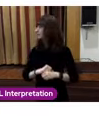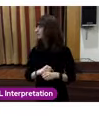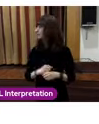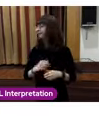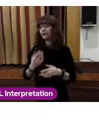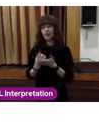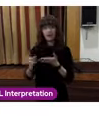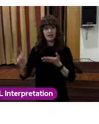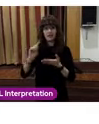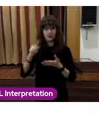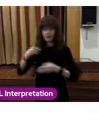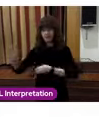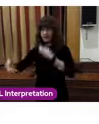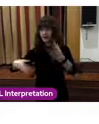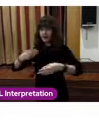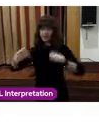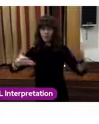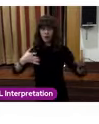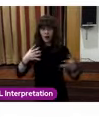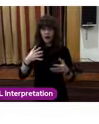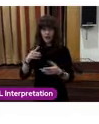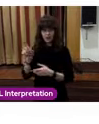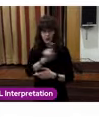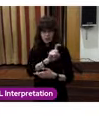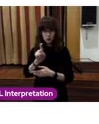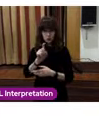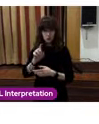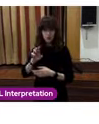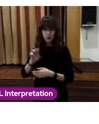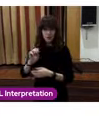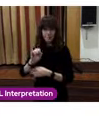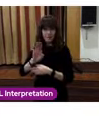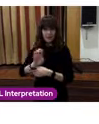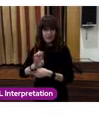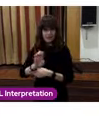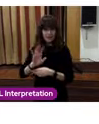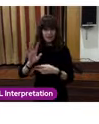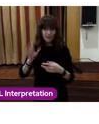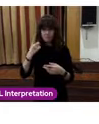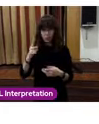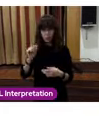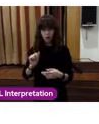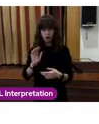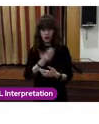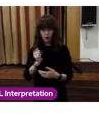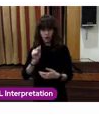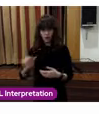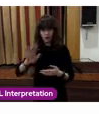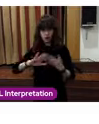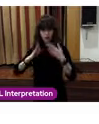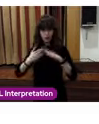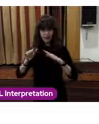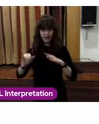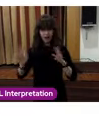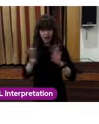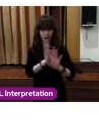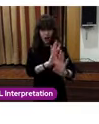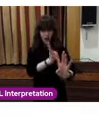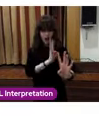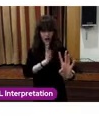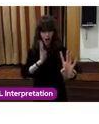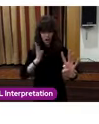pepper spray for our Asian communities and the line was like blocks long. And that breaks my